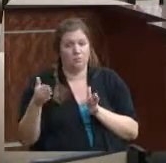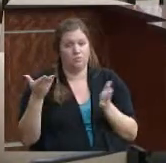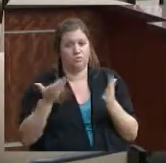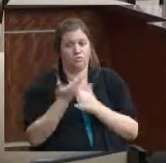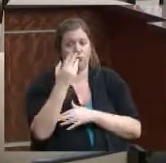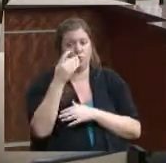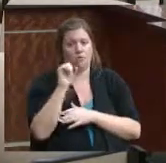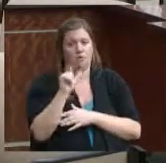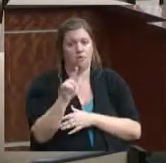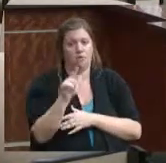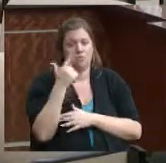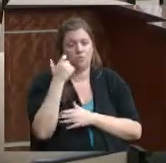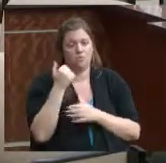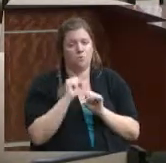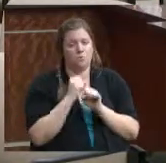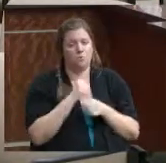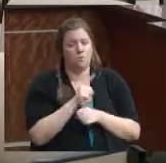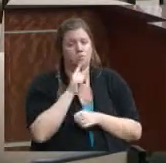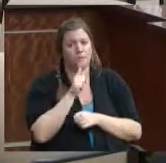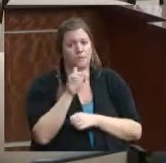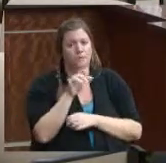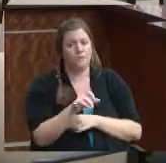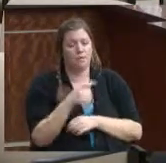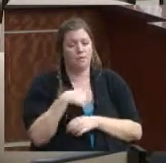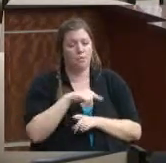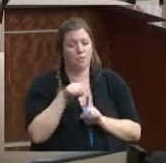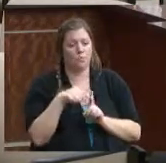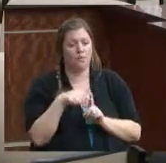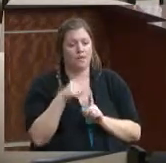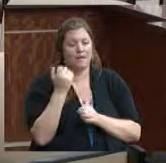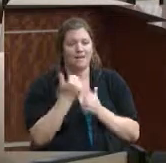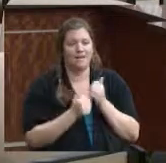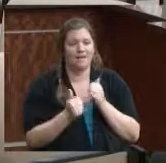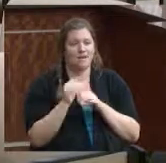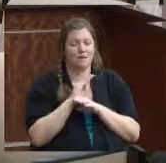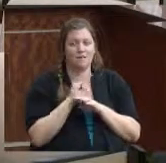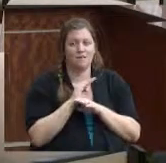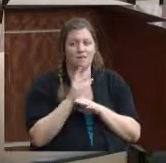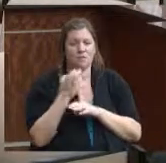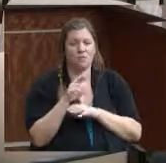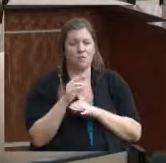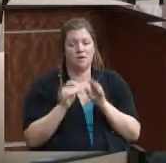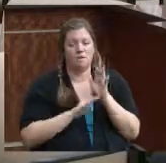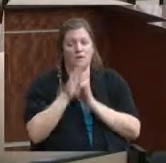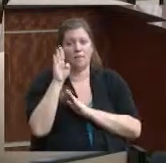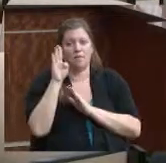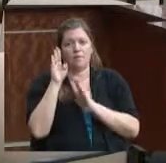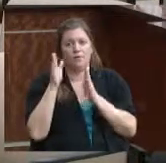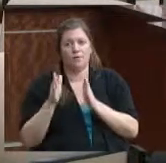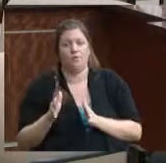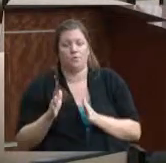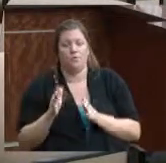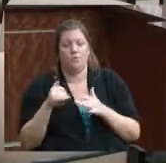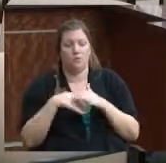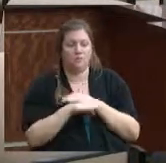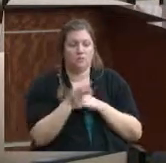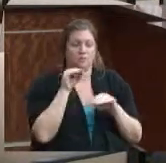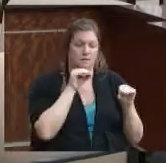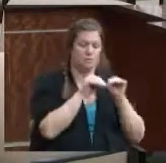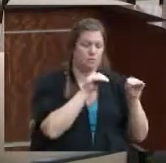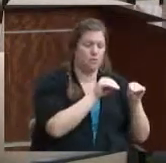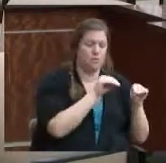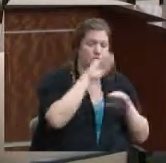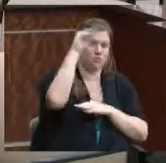Laurel, because we want to make sure that when any business or developer wants to install